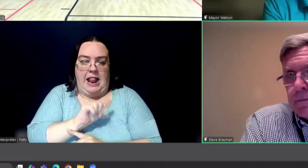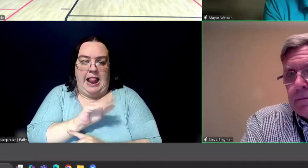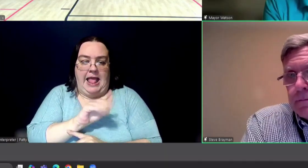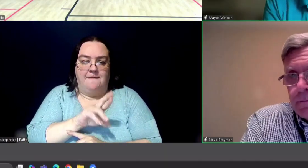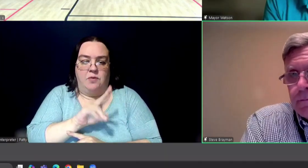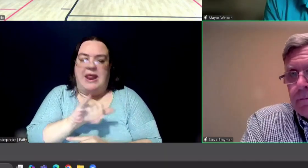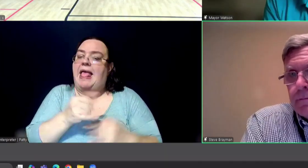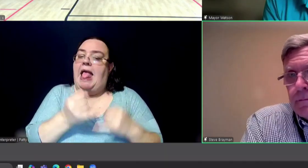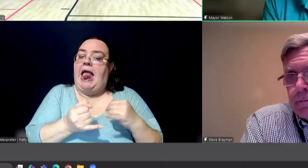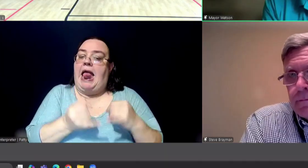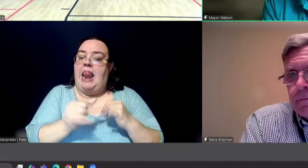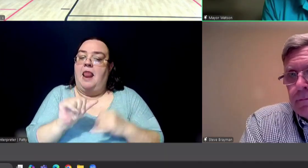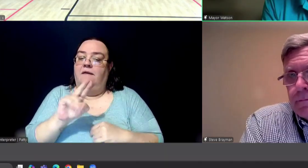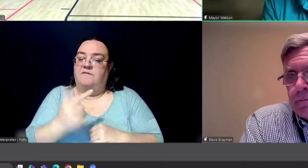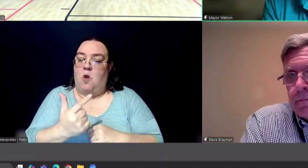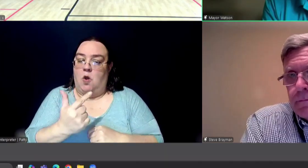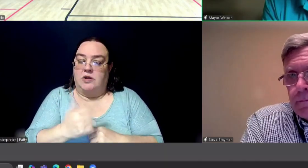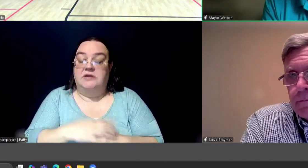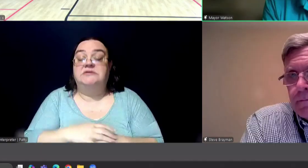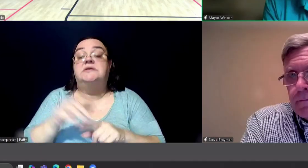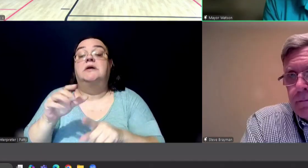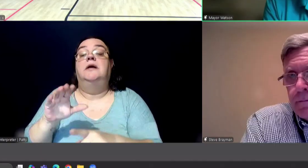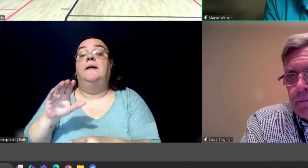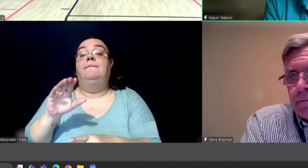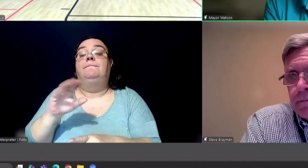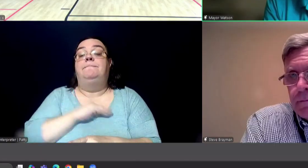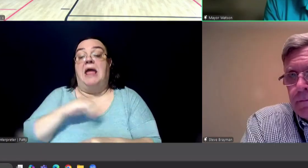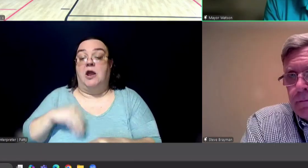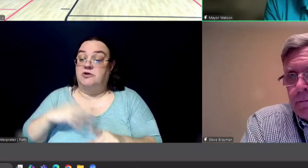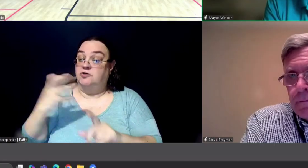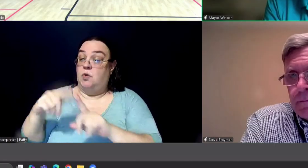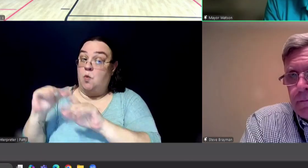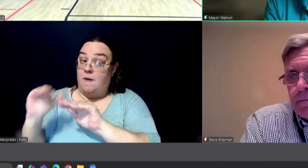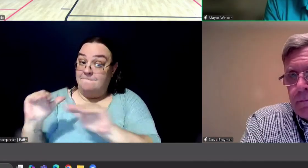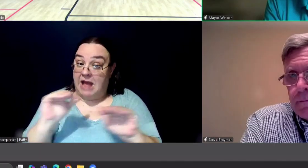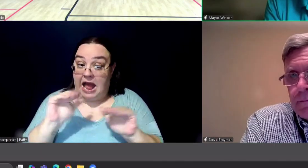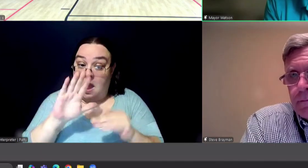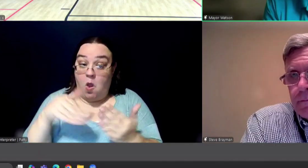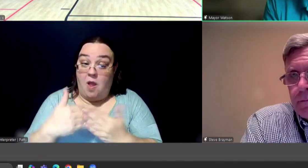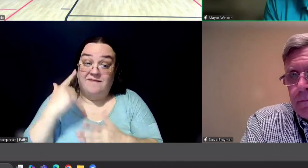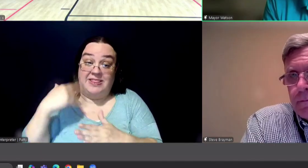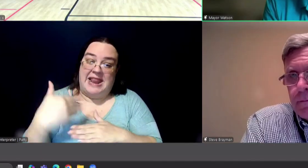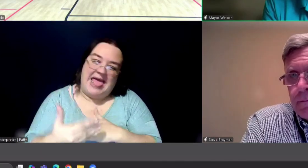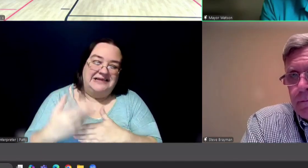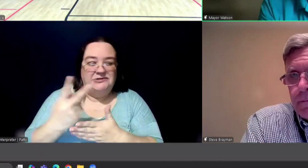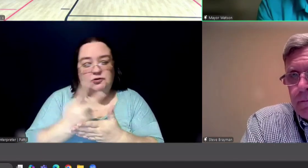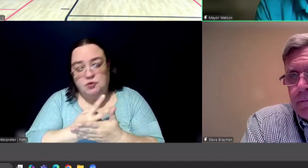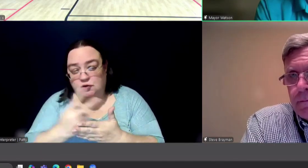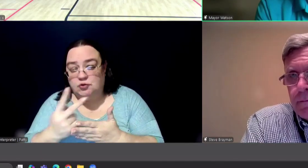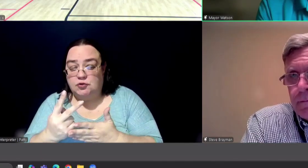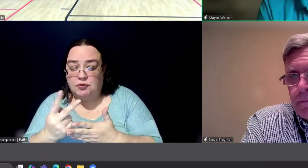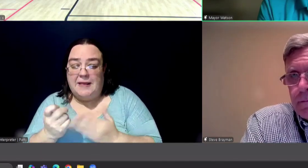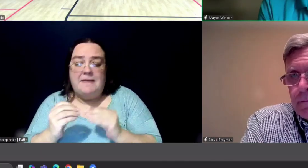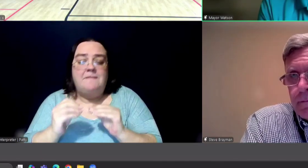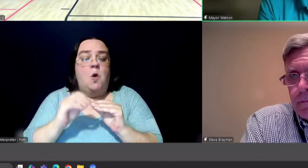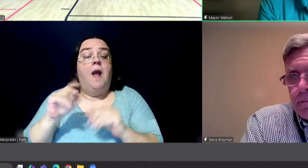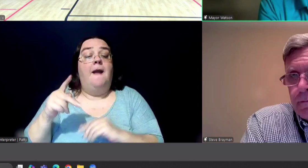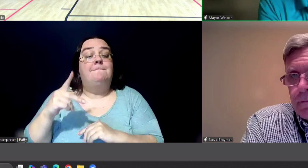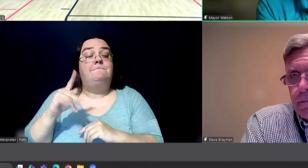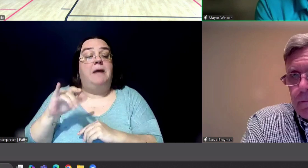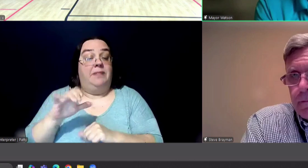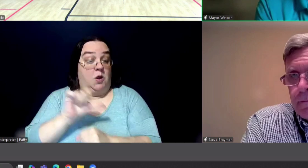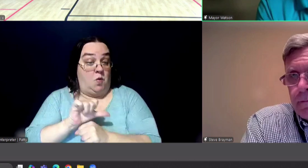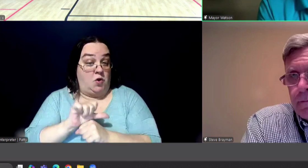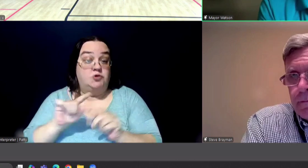August. So for the next, just a reminder to everybody, for the next 2 weeks plus, Public Works starts